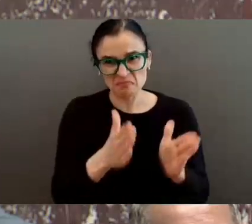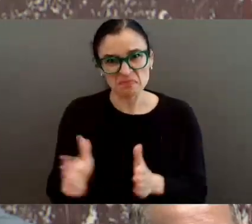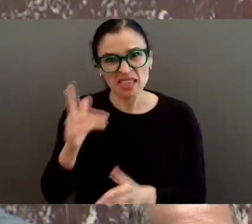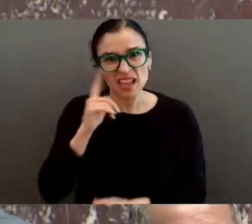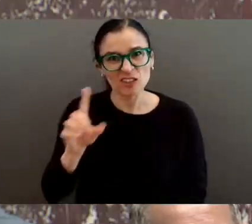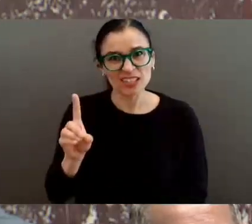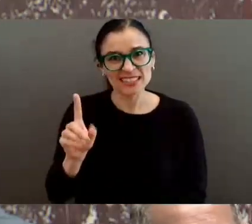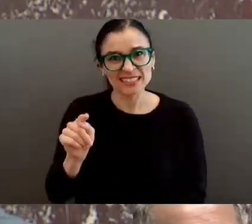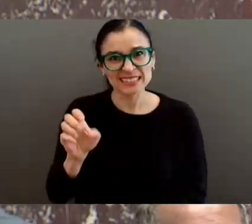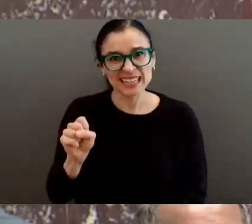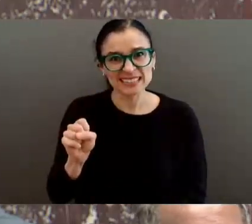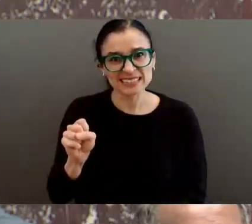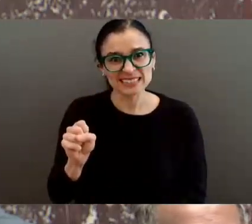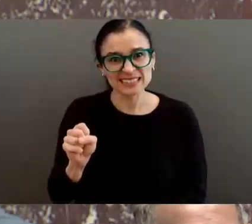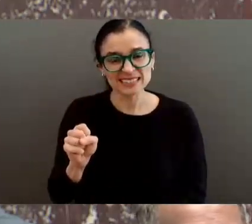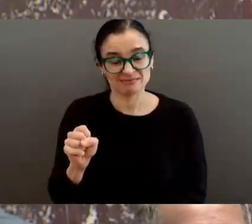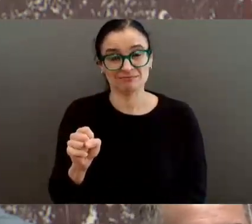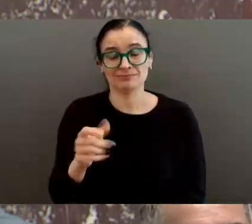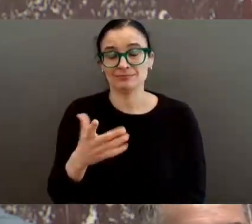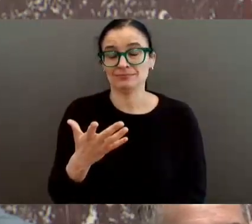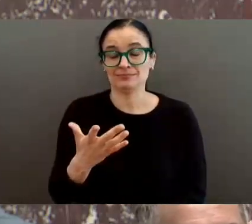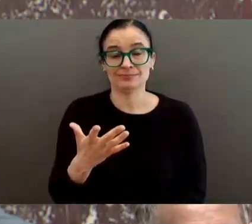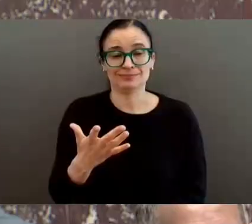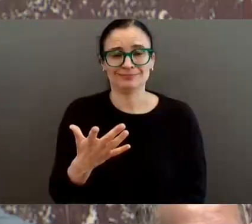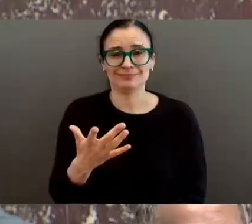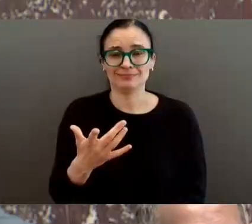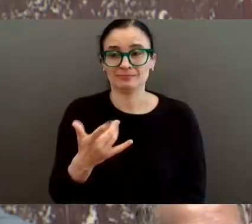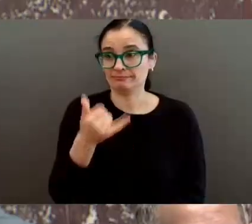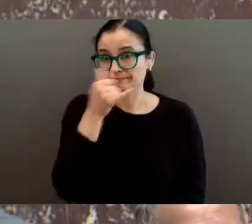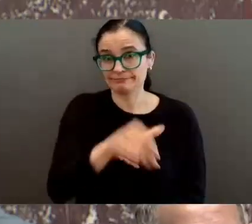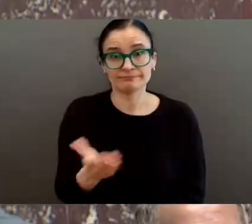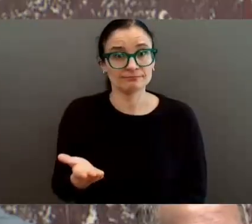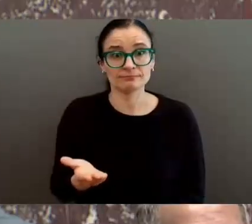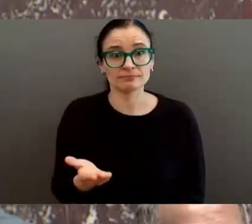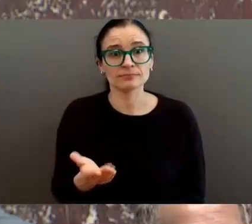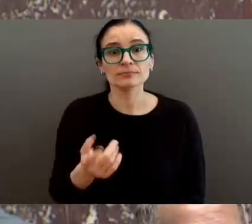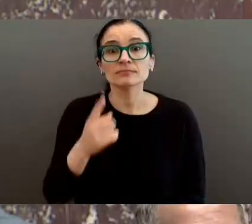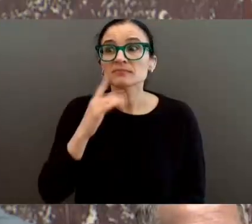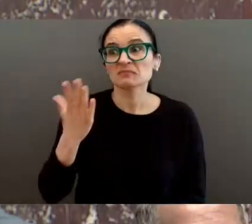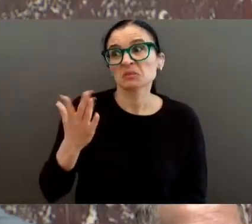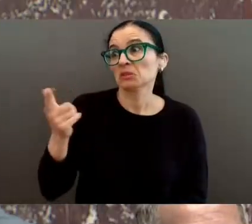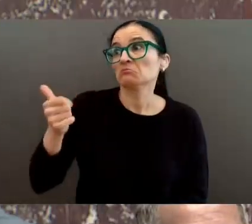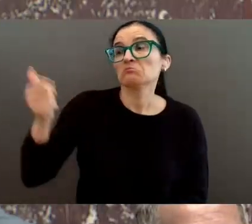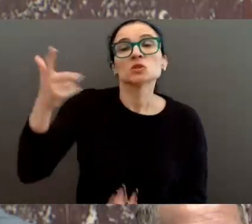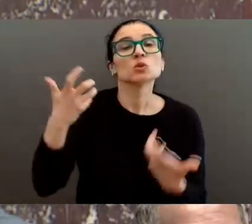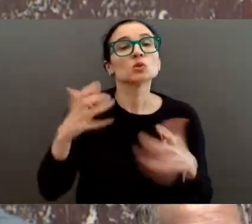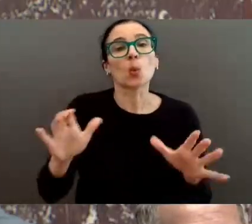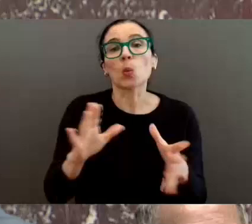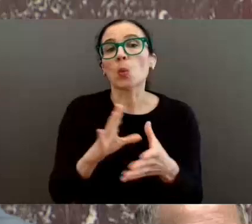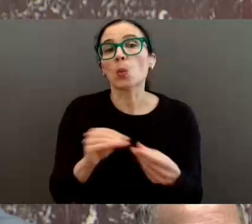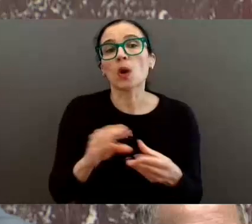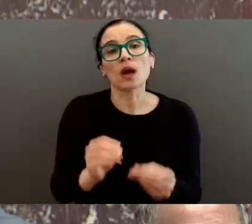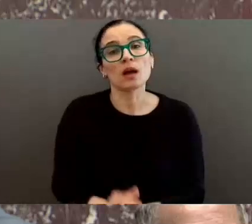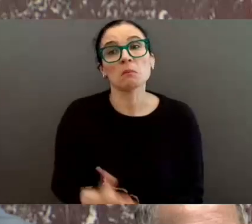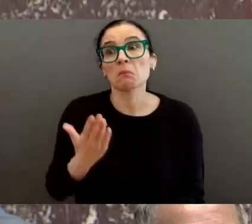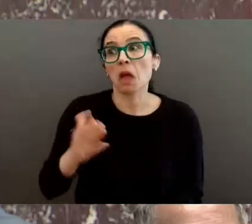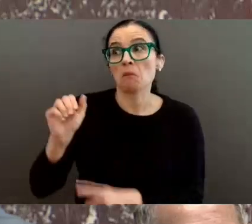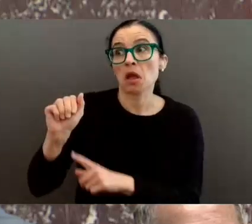want to answer this. The Attorney General may not want to answer this. The Solicitor General might not want to answer this. But